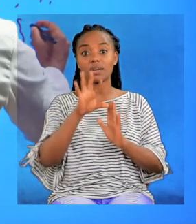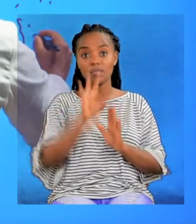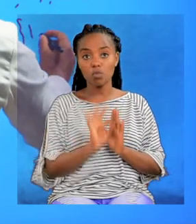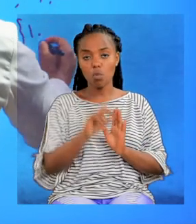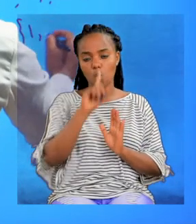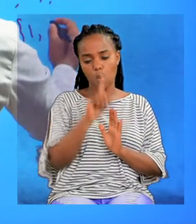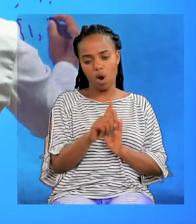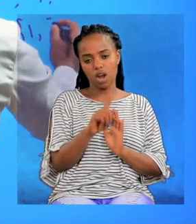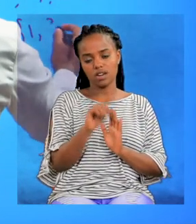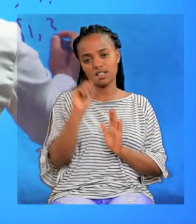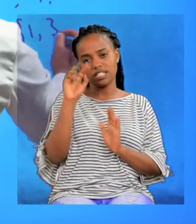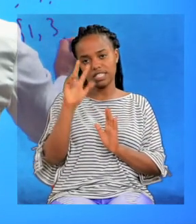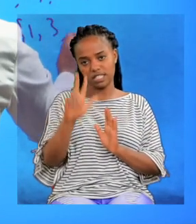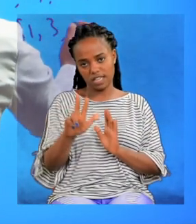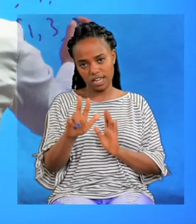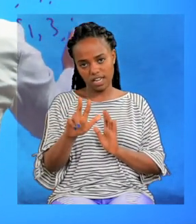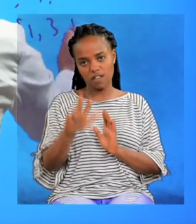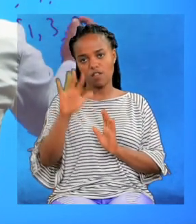have